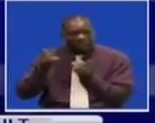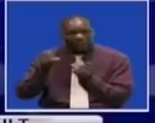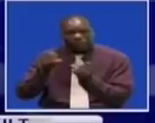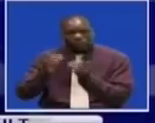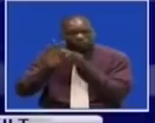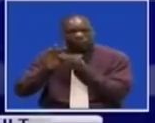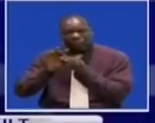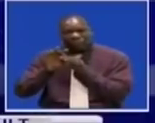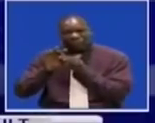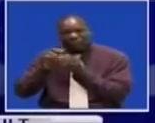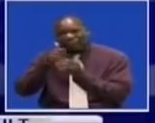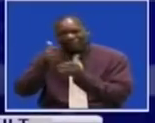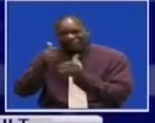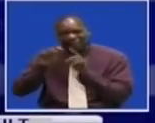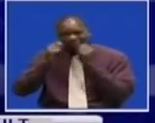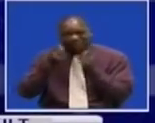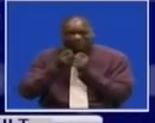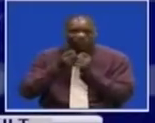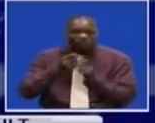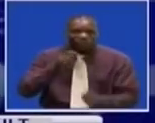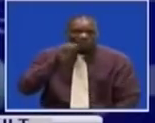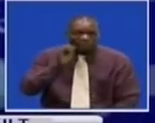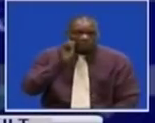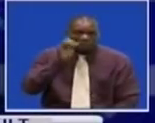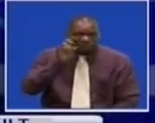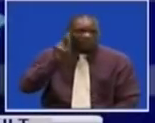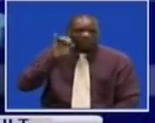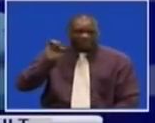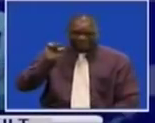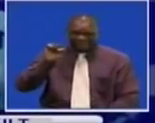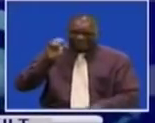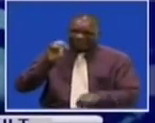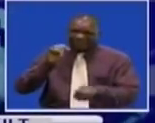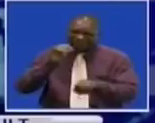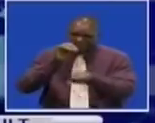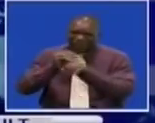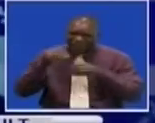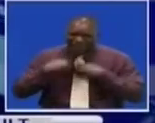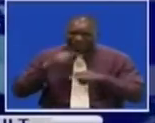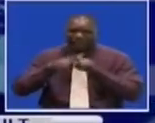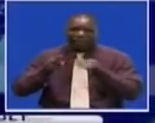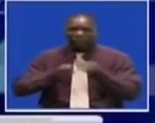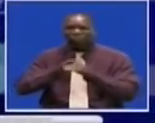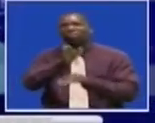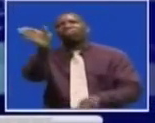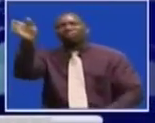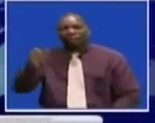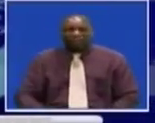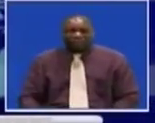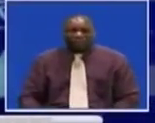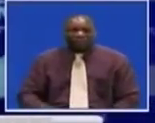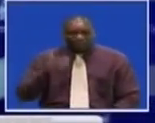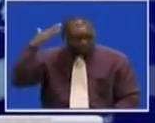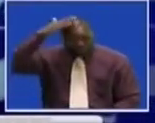El Ahly, Idris Mbombo, had a chance to give his side a lead, but his shot went over the bar. Now, the win for